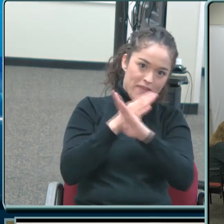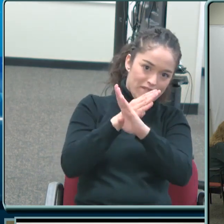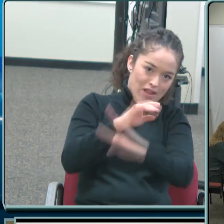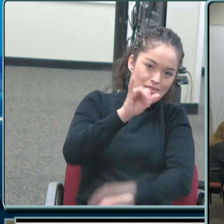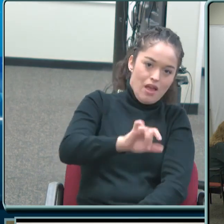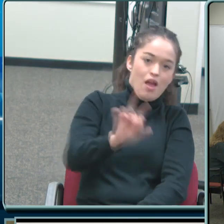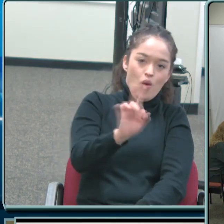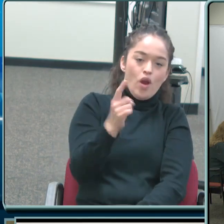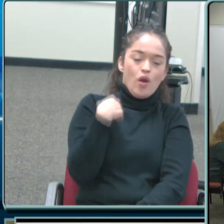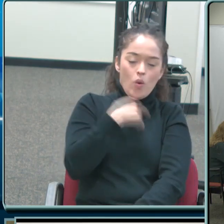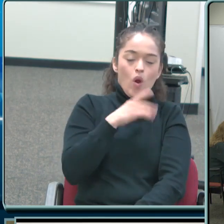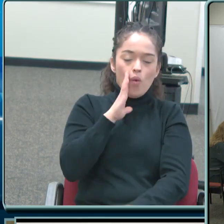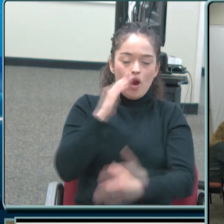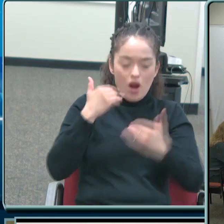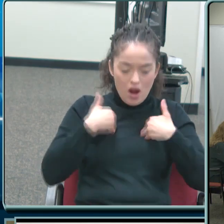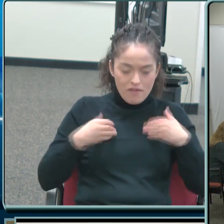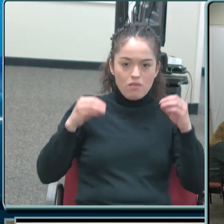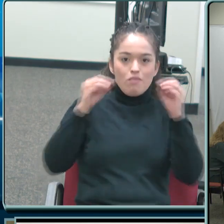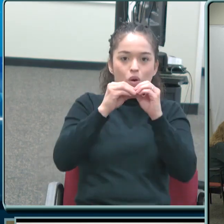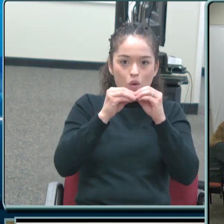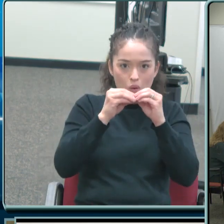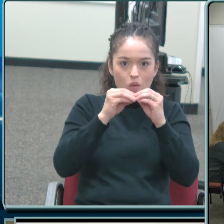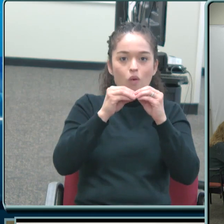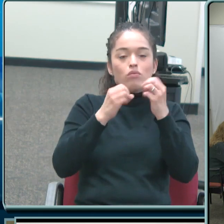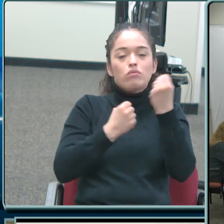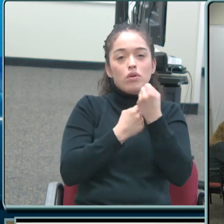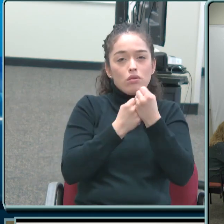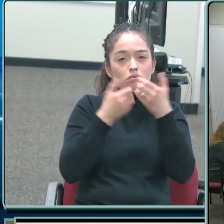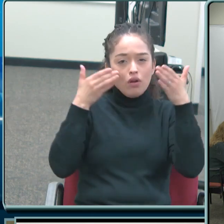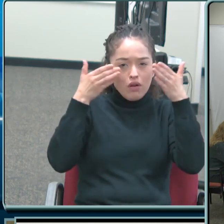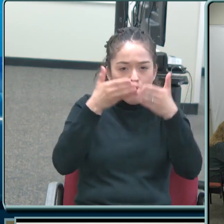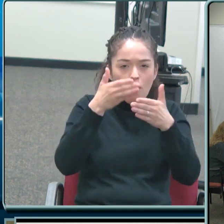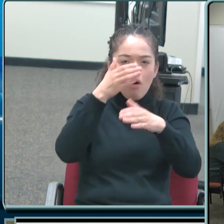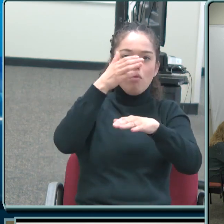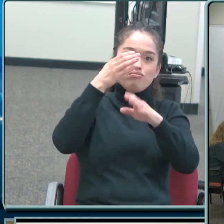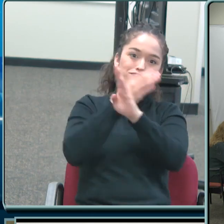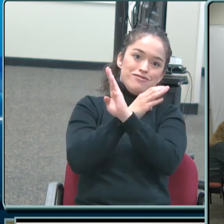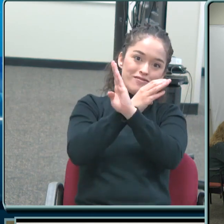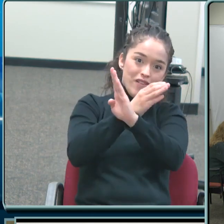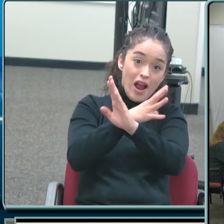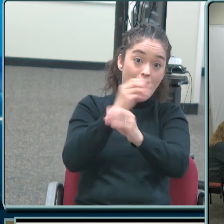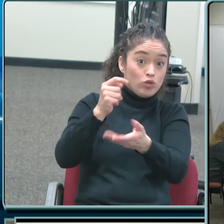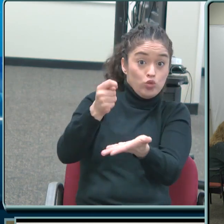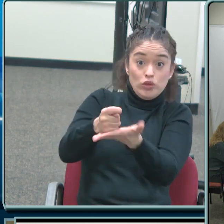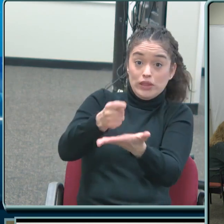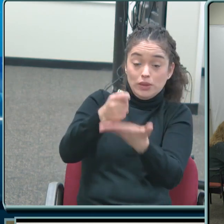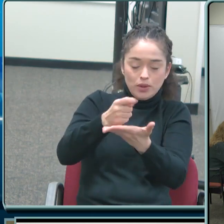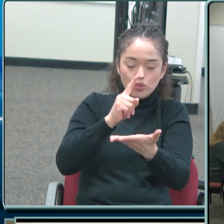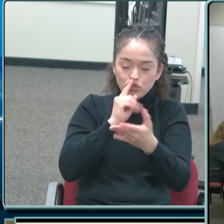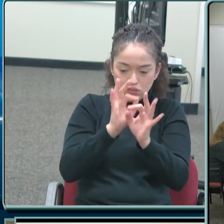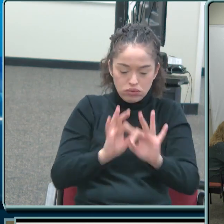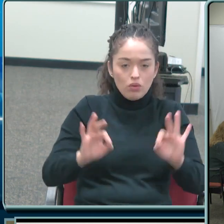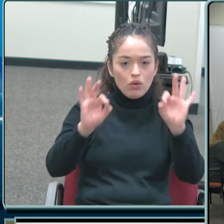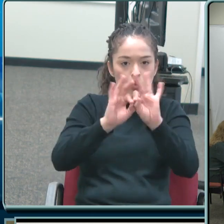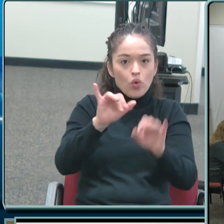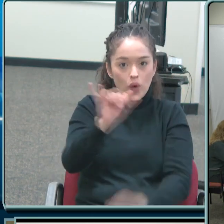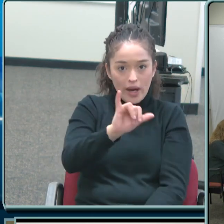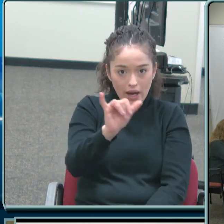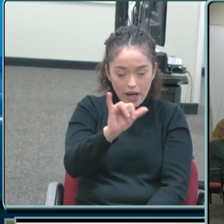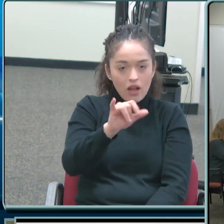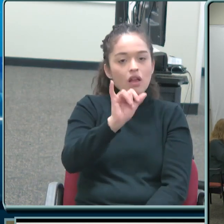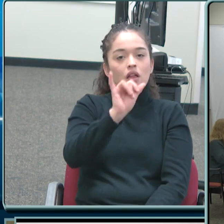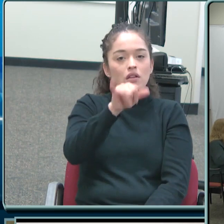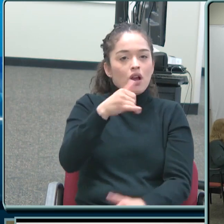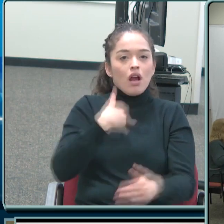we'll get more support in the communities when we're focusing on prevention. And treatment is very important as well. And